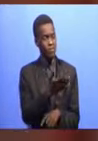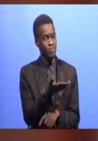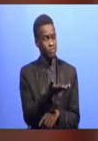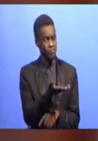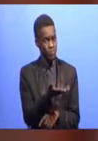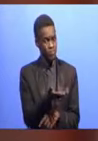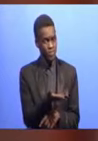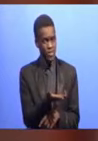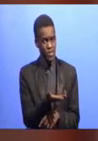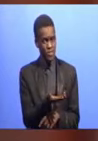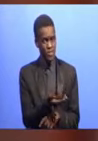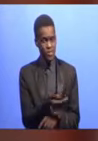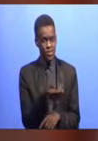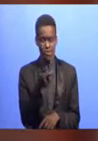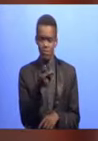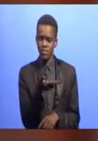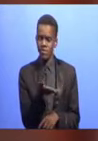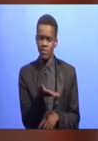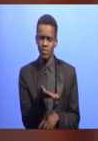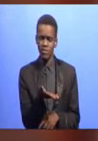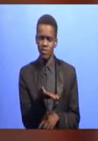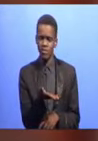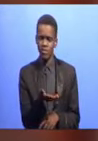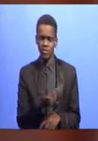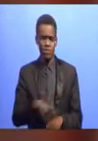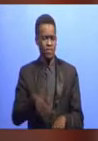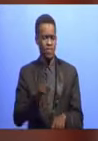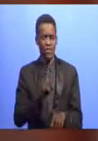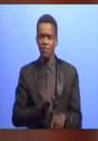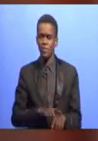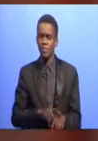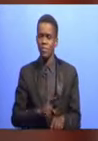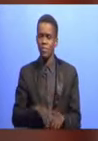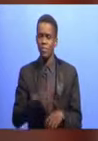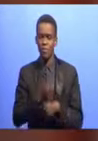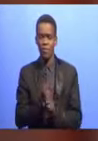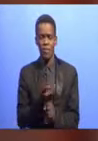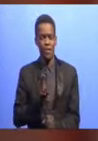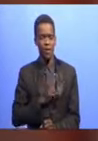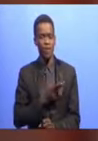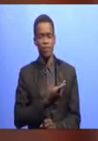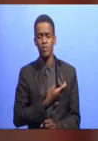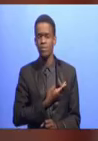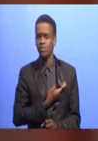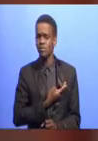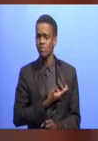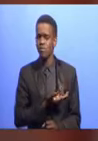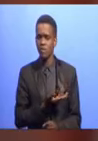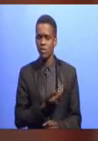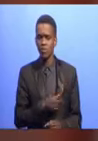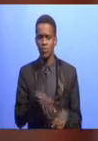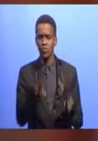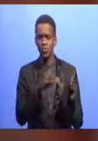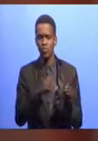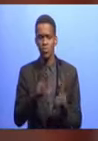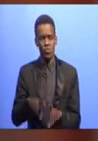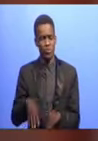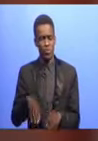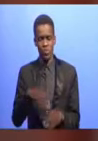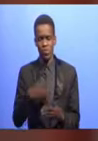Well, these are desperate times. And I would rather address the now issues